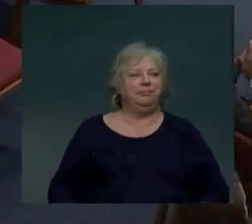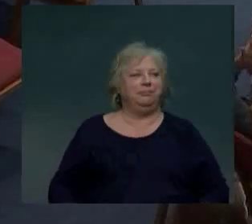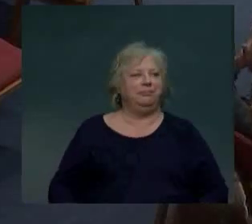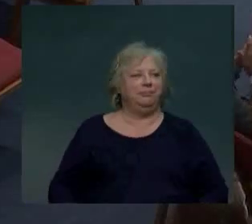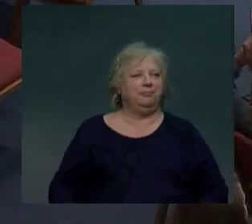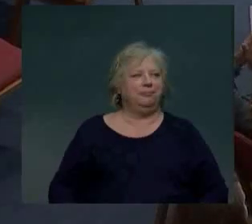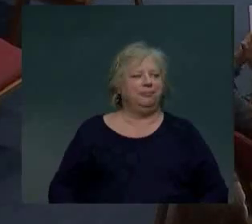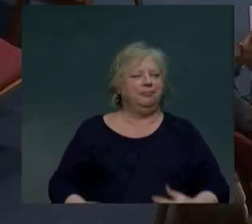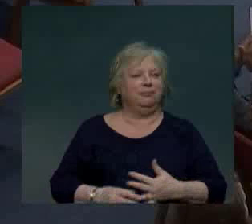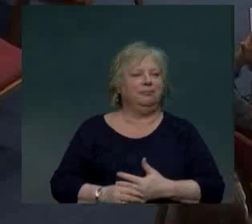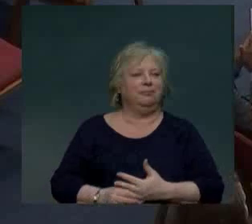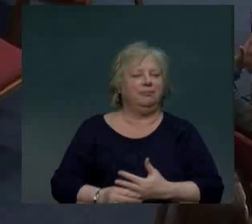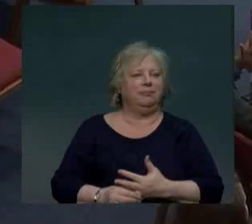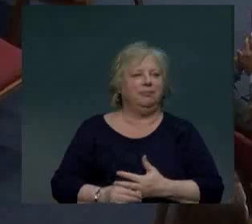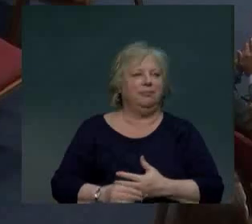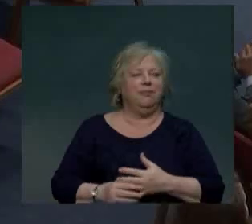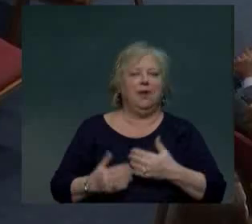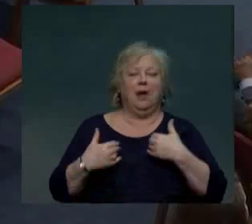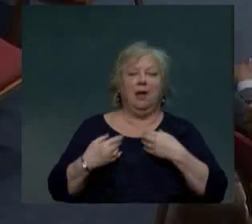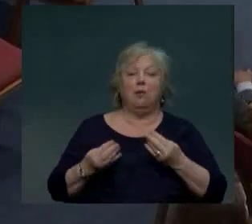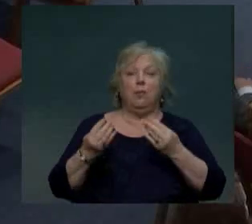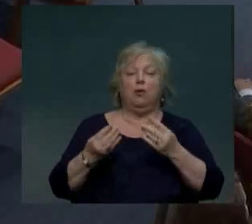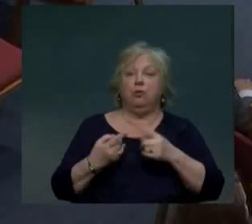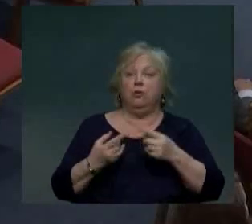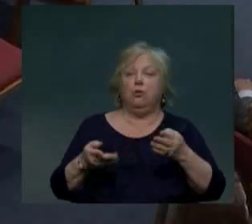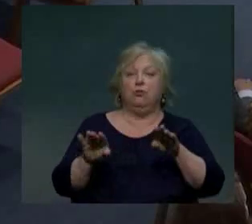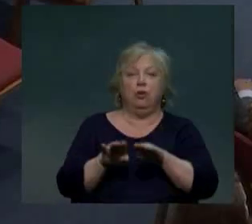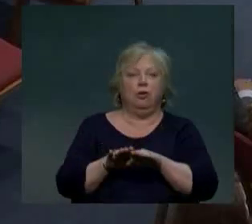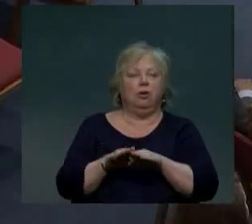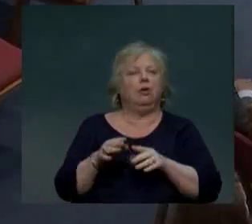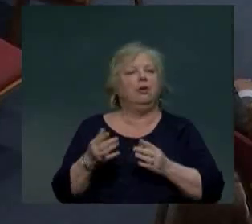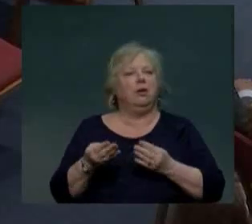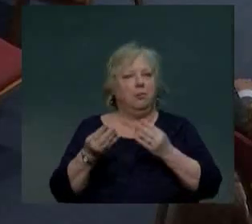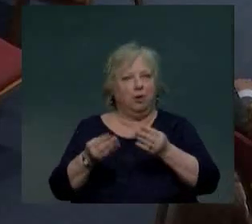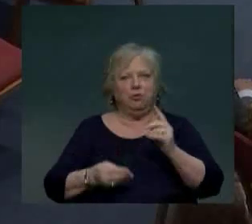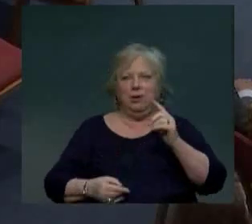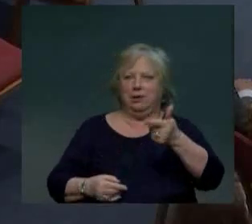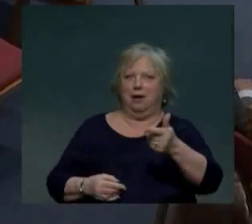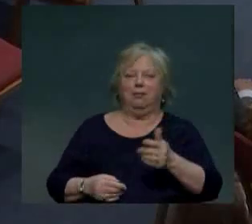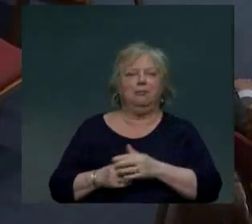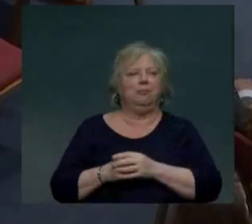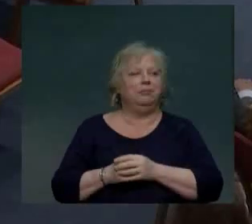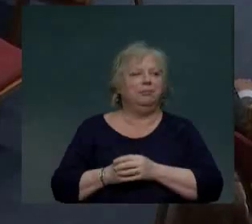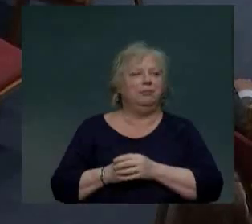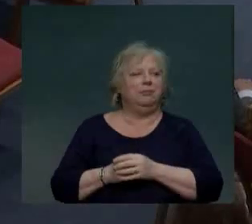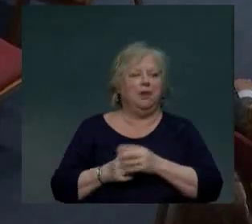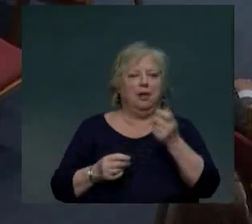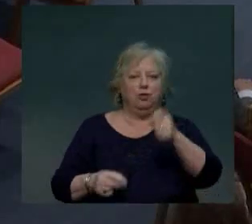Do I have a motion to adjourn? Move to adjourn. Second. Adjourned.